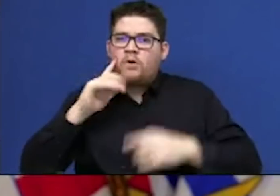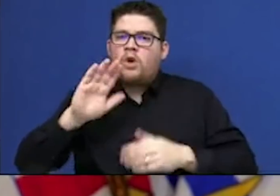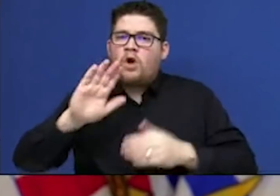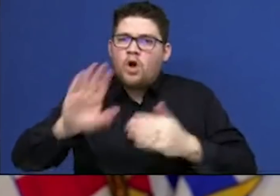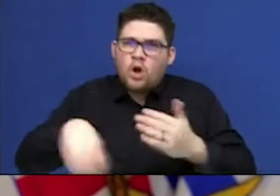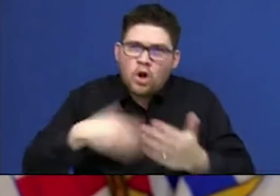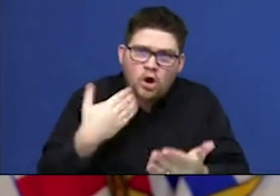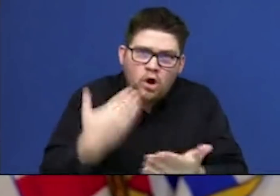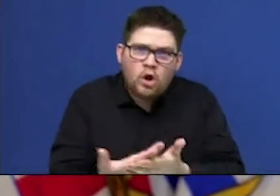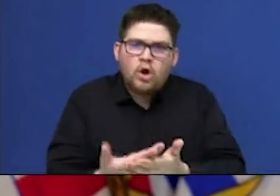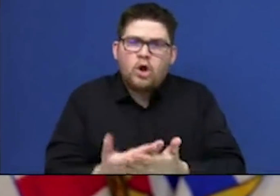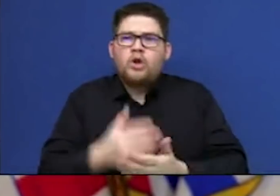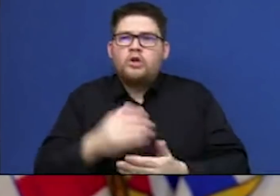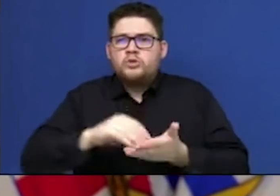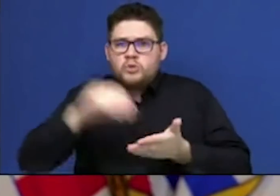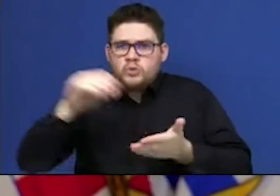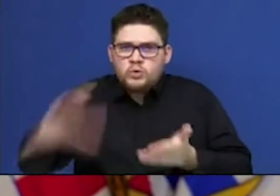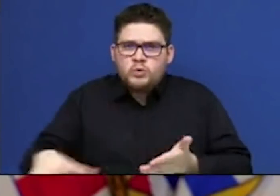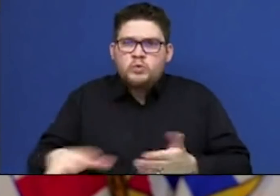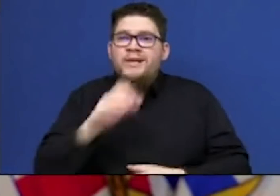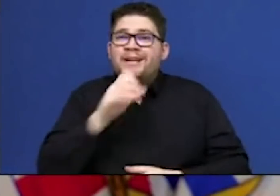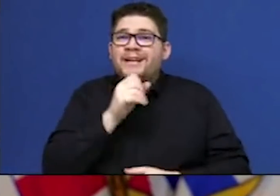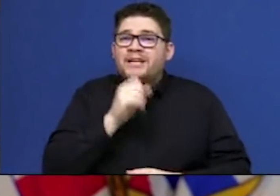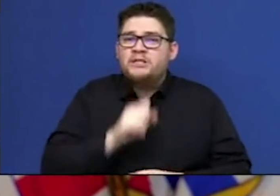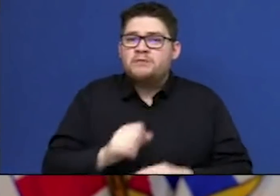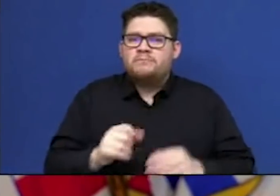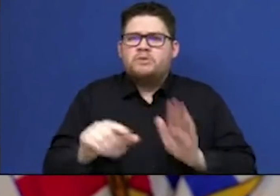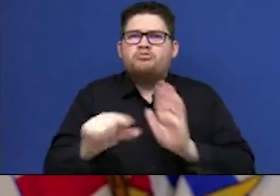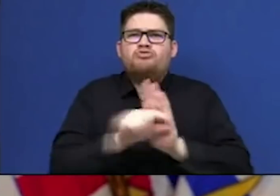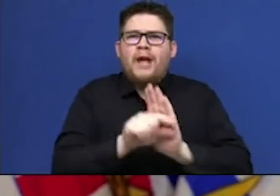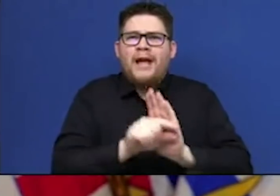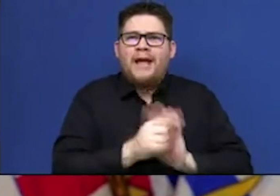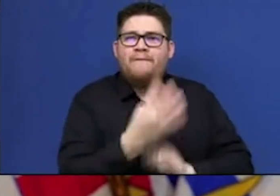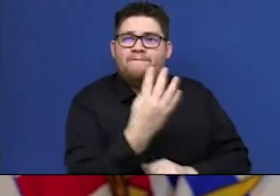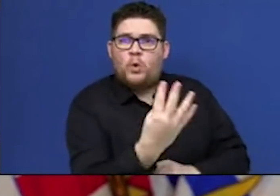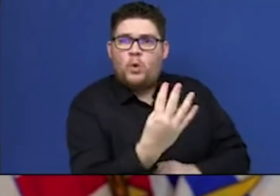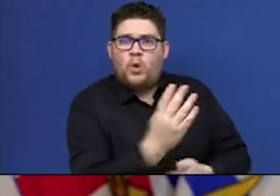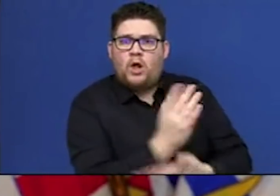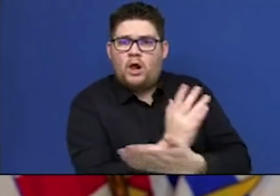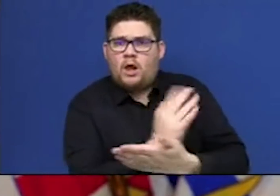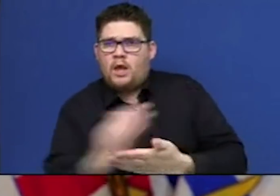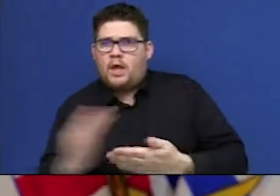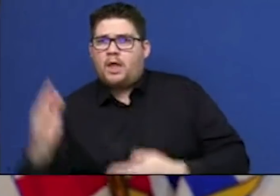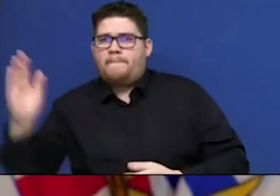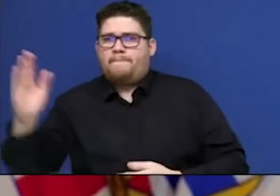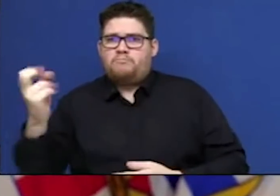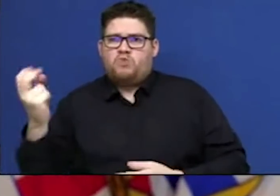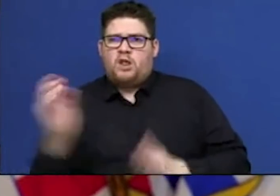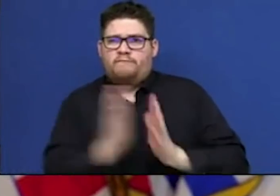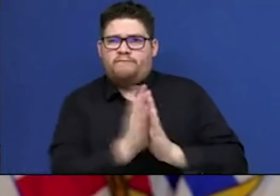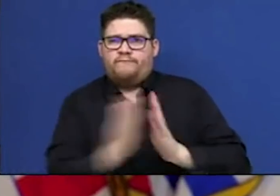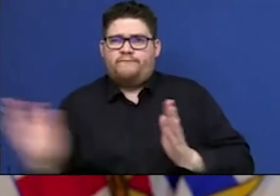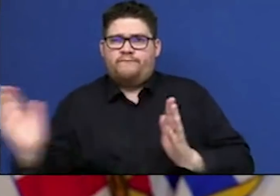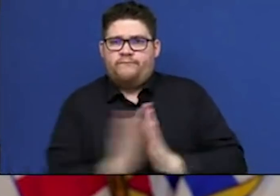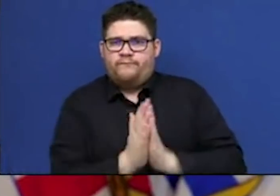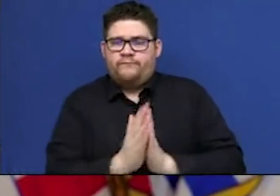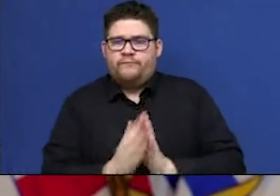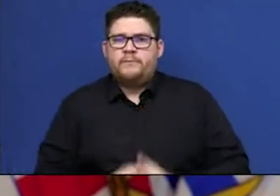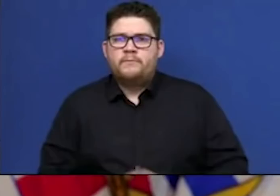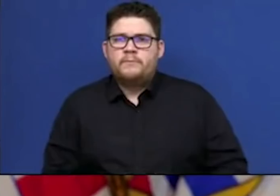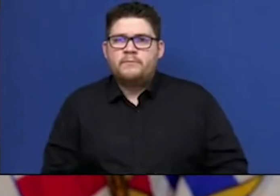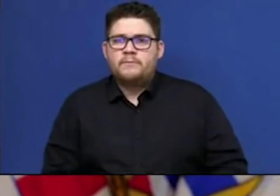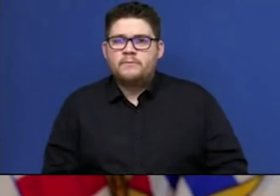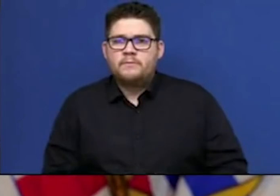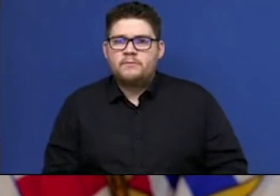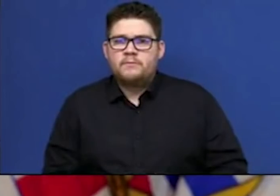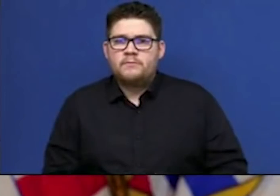and the increasing concern and transmission events that we're seeing now, and understanding the disruption that exposure events